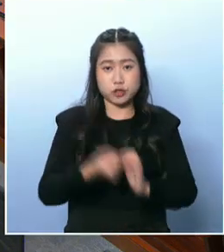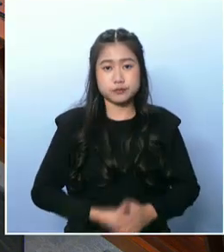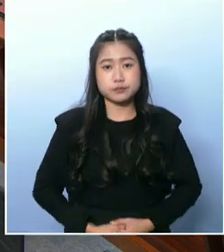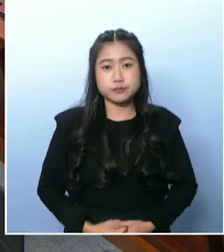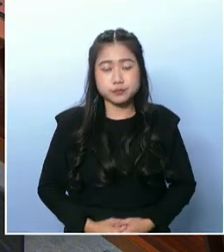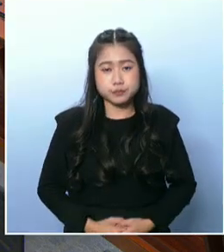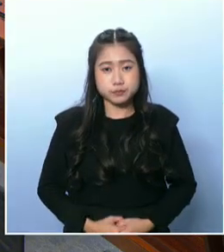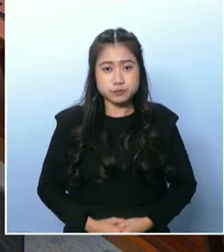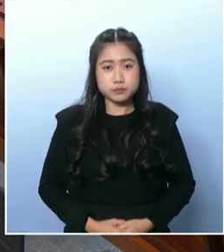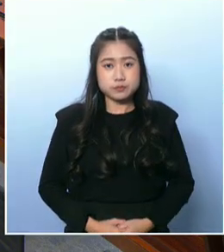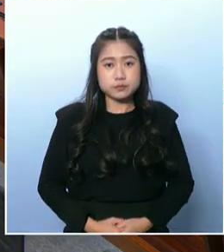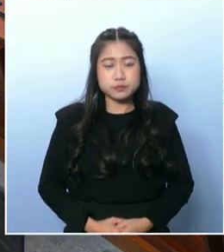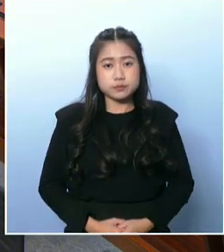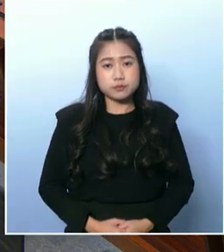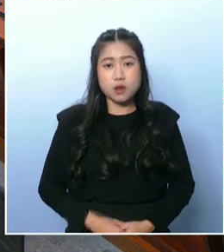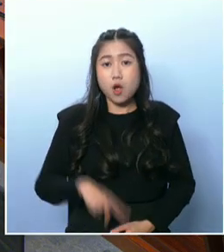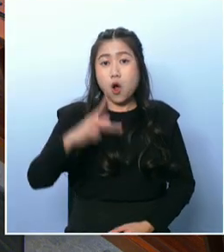Welfare Department. Mr. Ng?